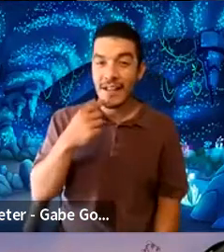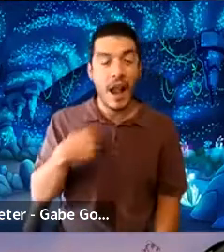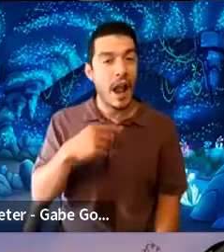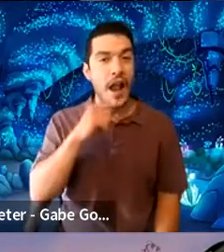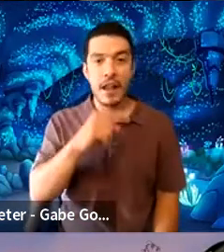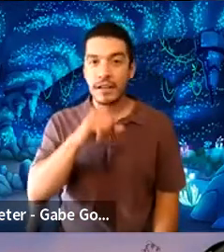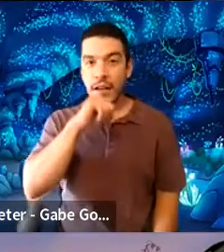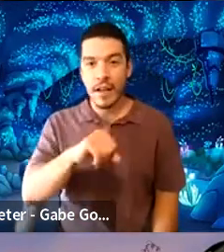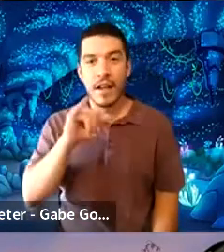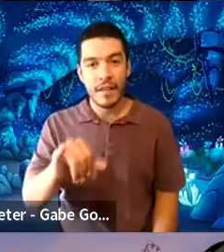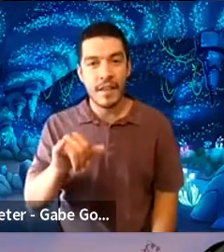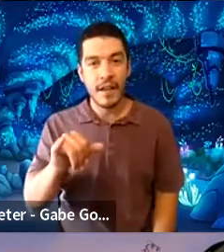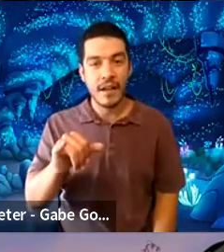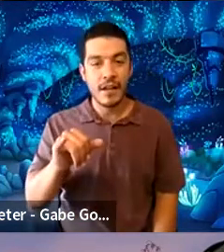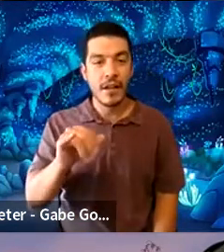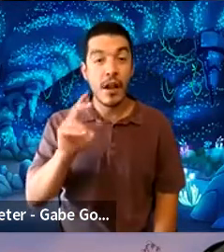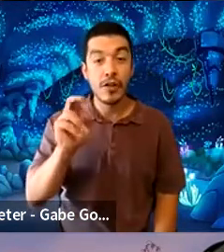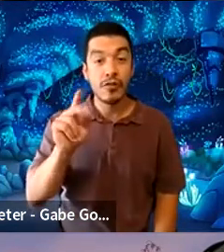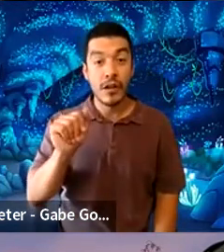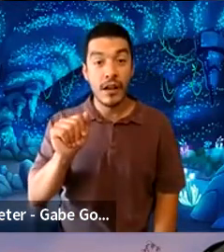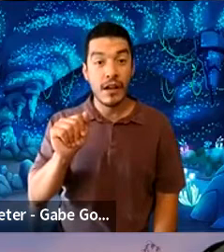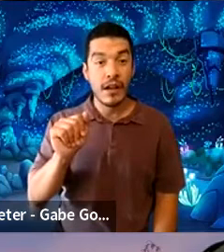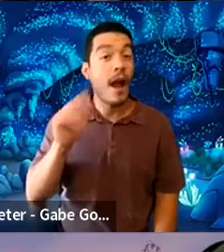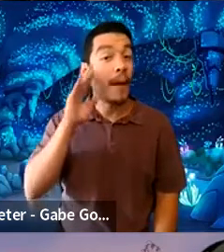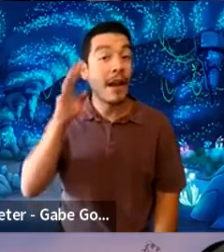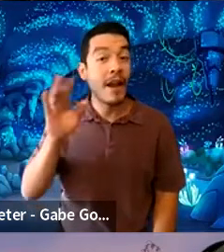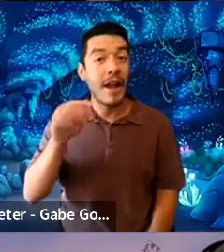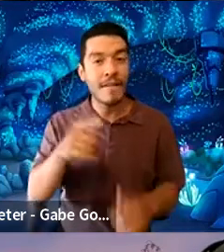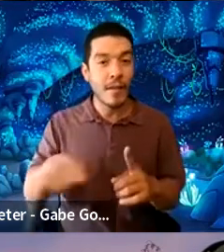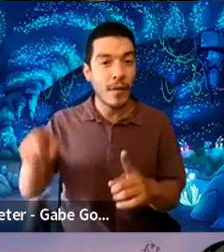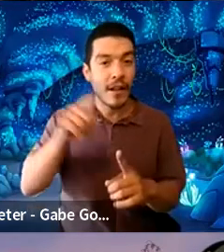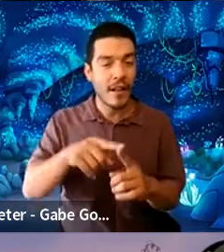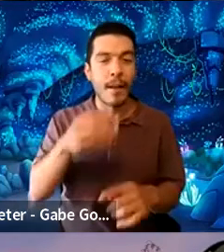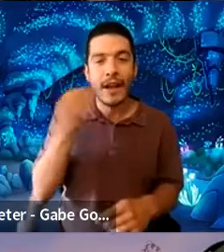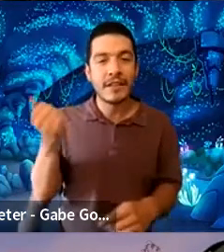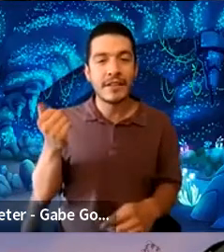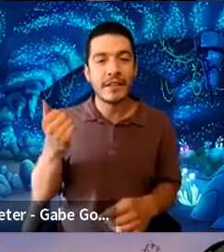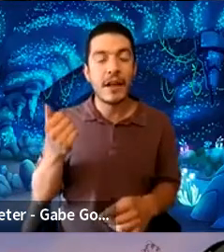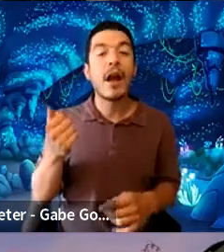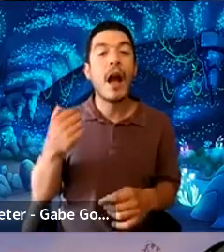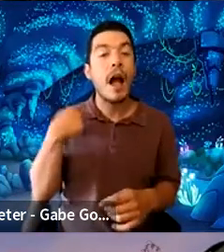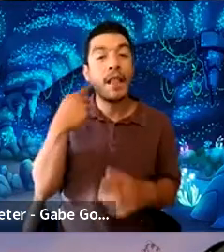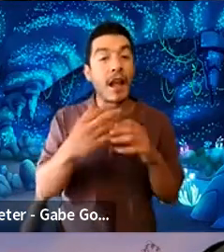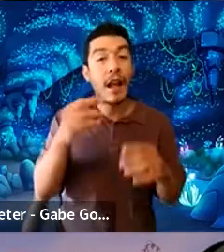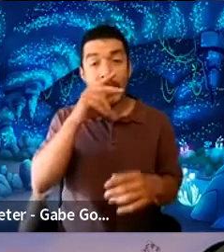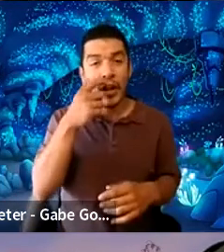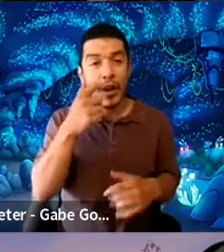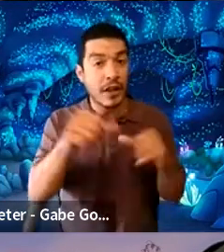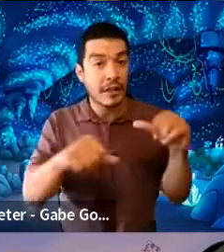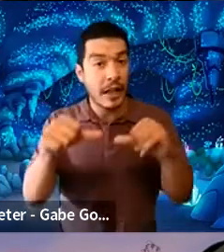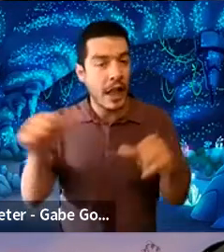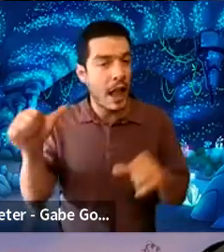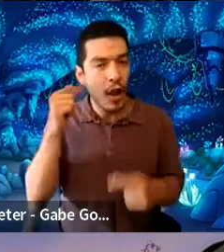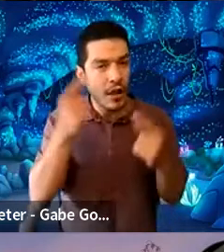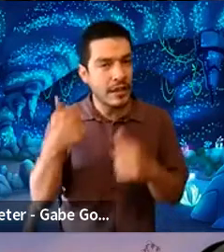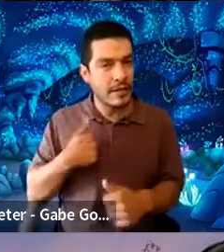absolutely loved that we had Eureka be the inventor of the wheel, because I think when a lot of kids look at science, they don't consider themselves